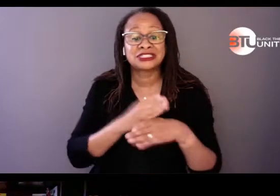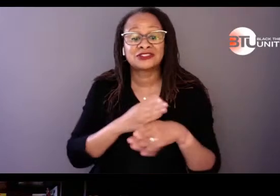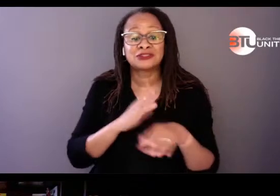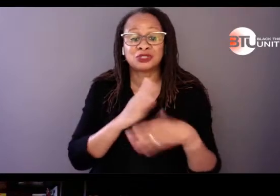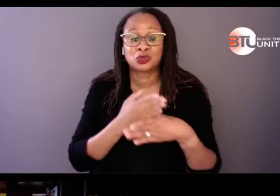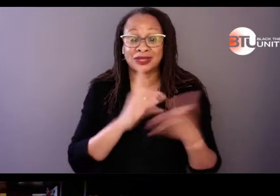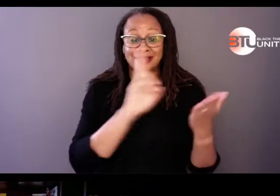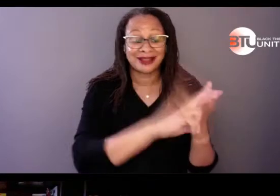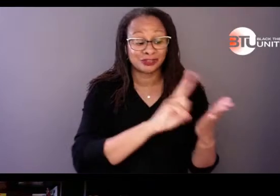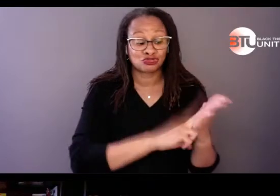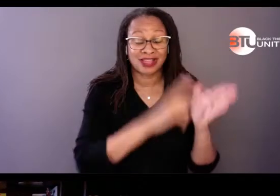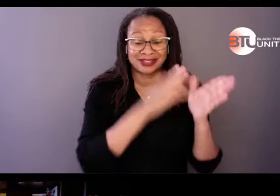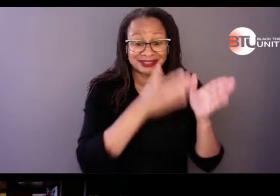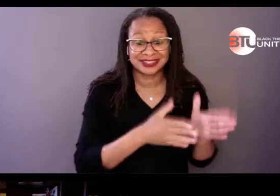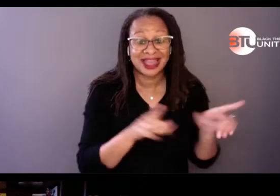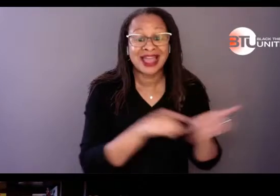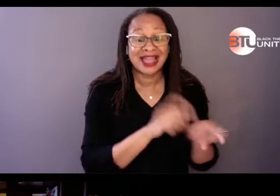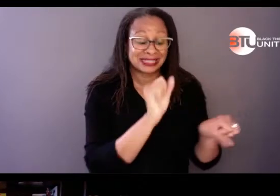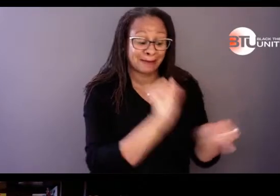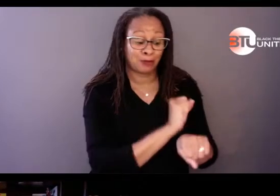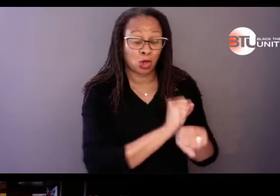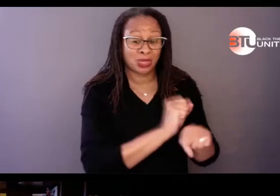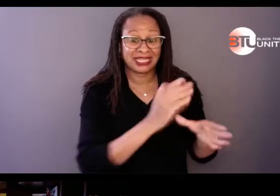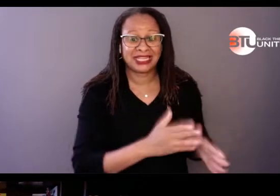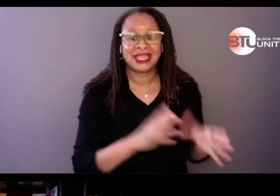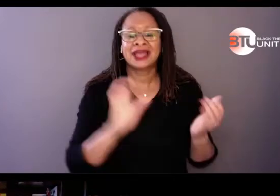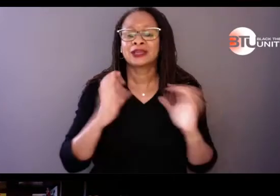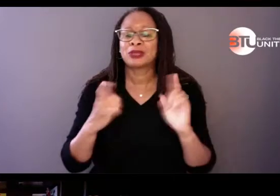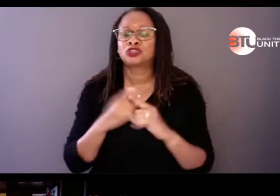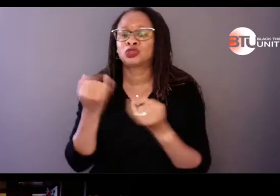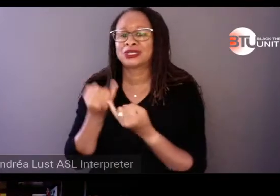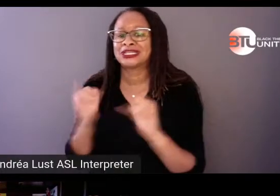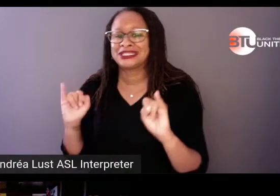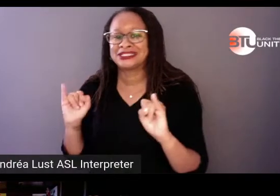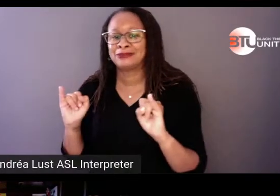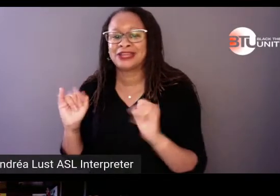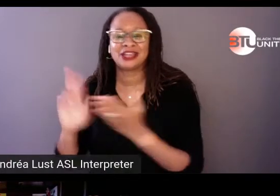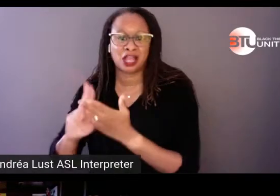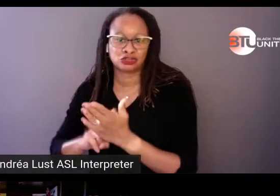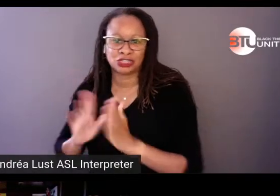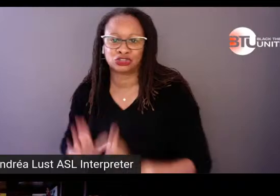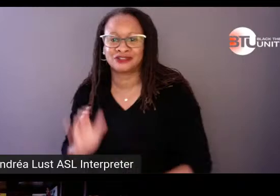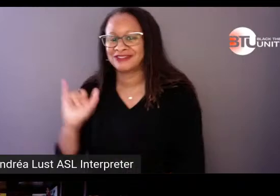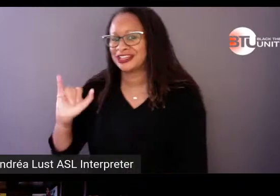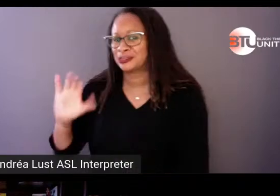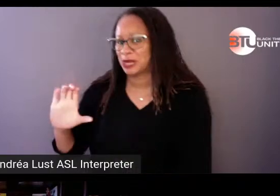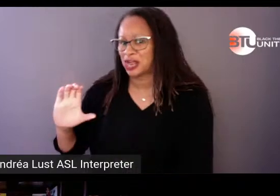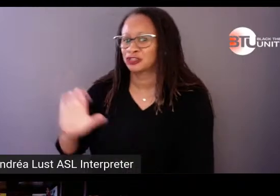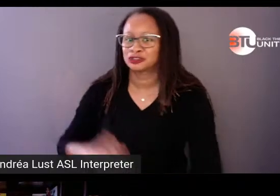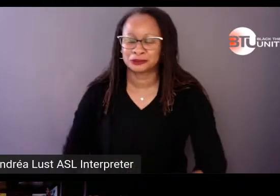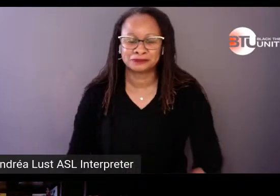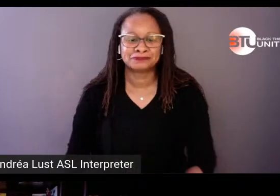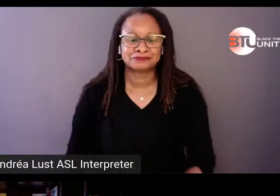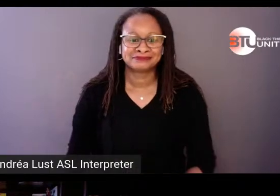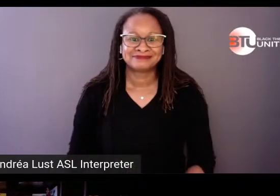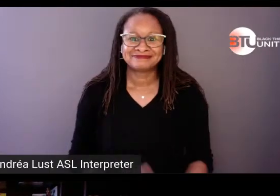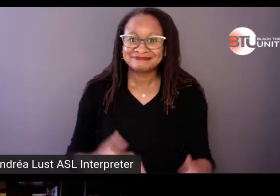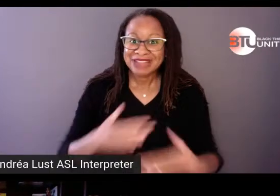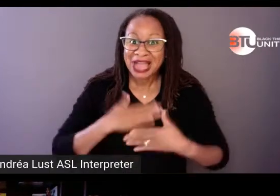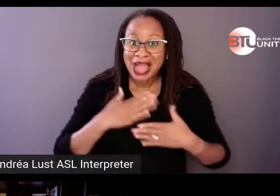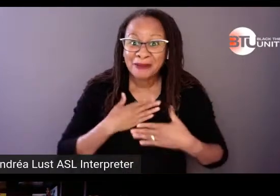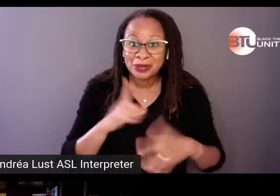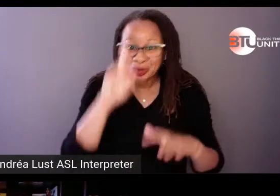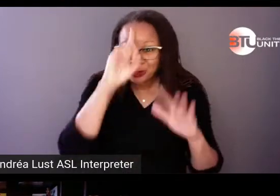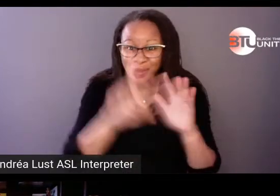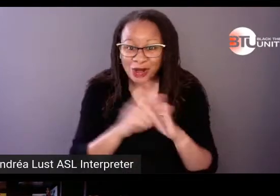contracted as a employee versus an independent contractor? I'm so glad that you brought that up because I completely glossed over